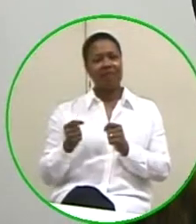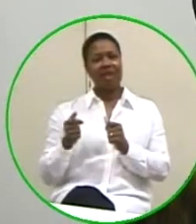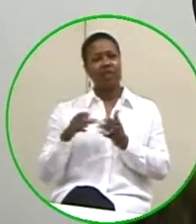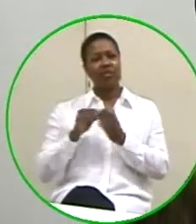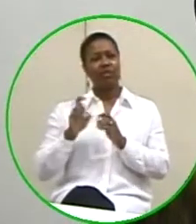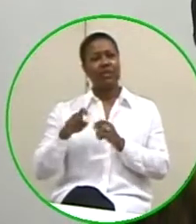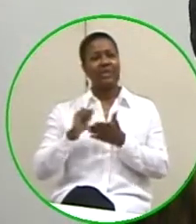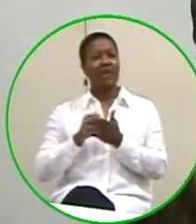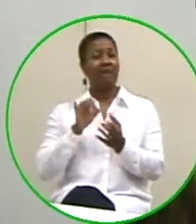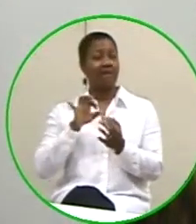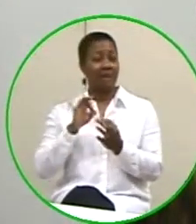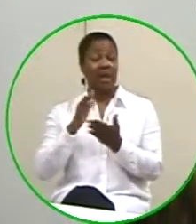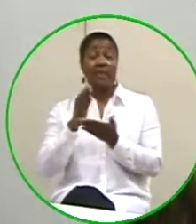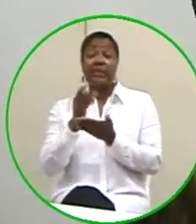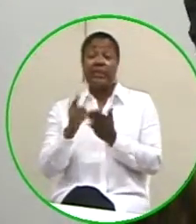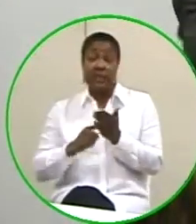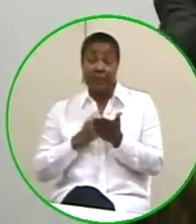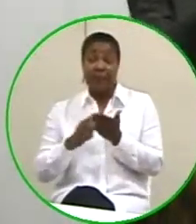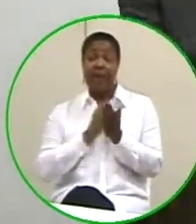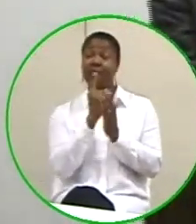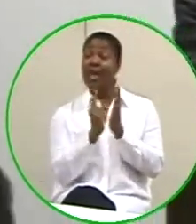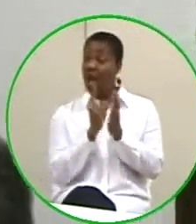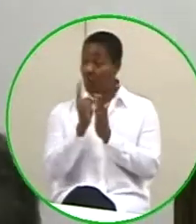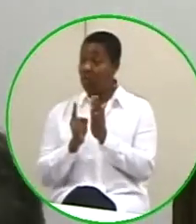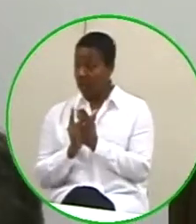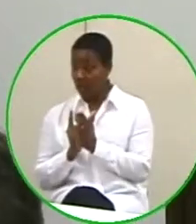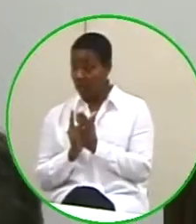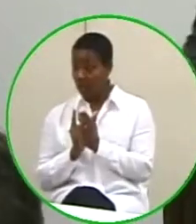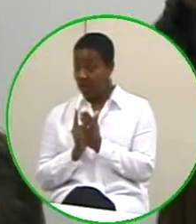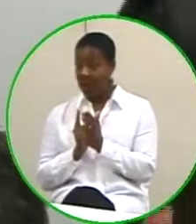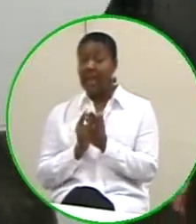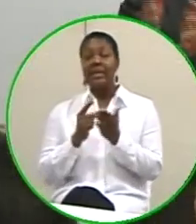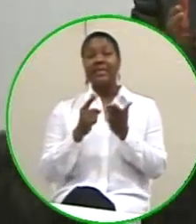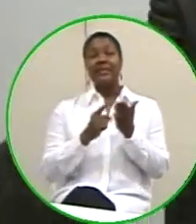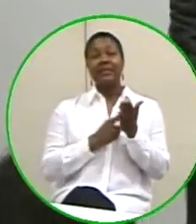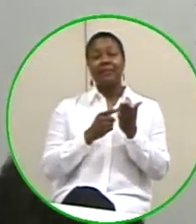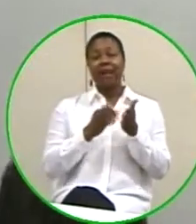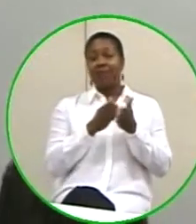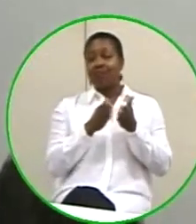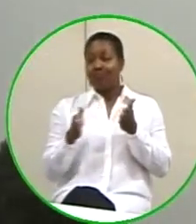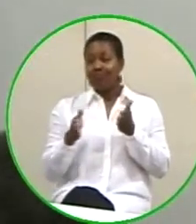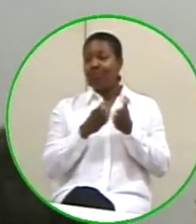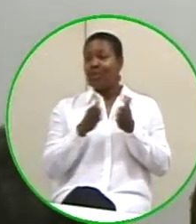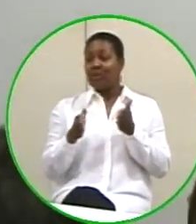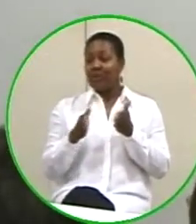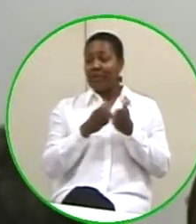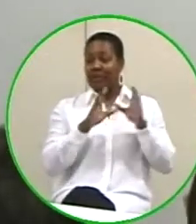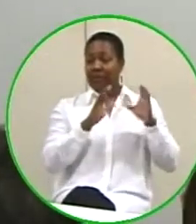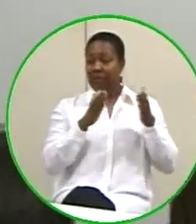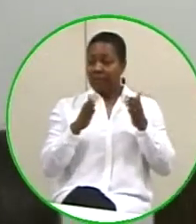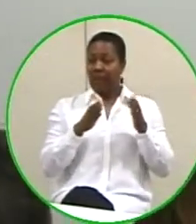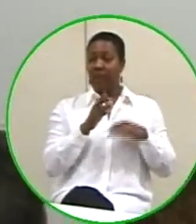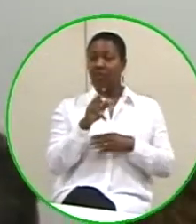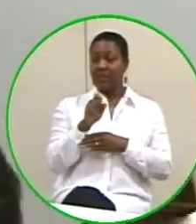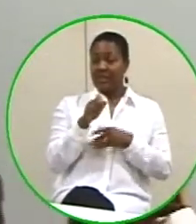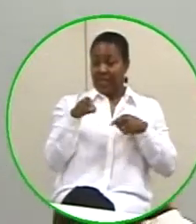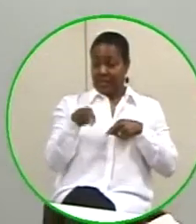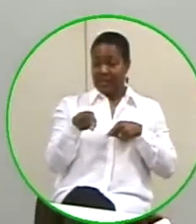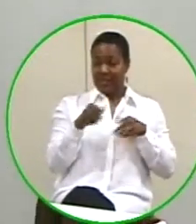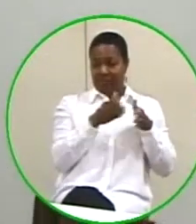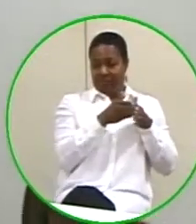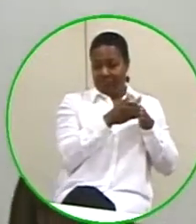Some can do it every hour. Some will say until the first recess, between the first recess and lunch, between lunch. At middle and